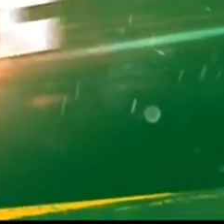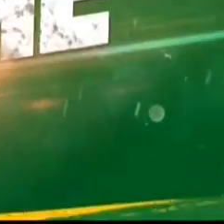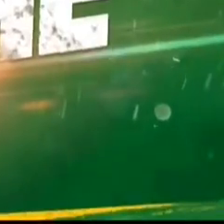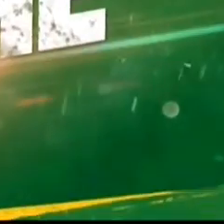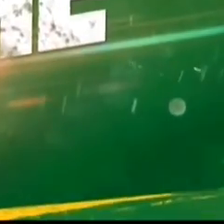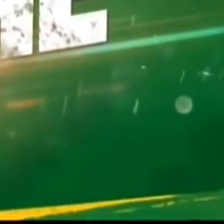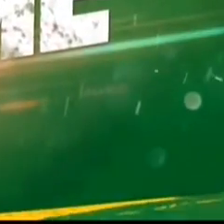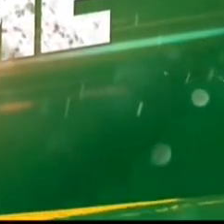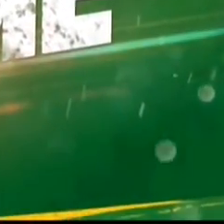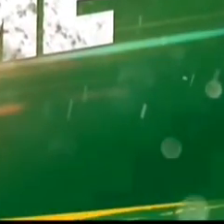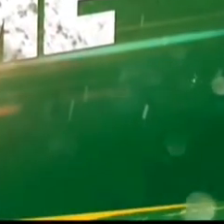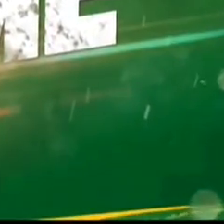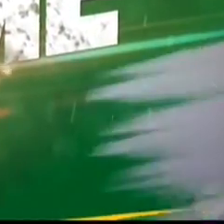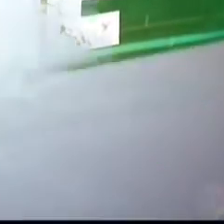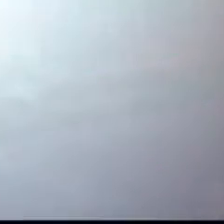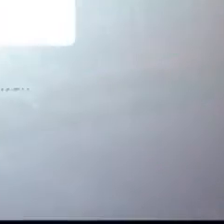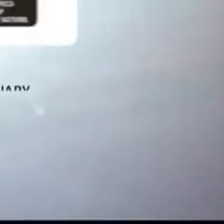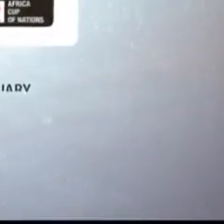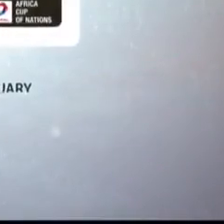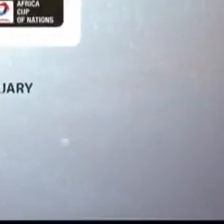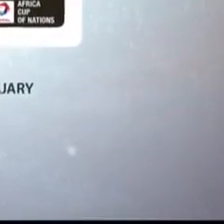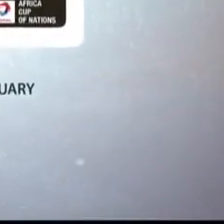sure.